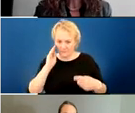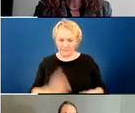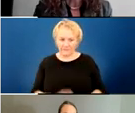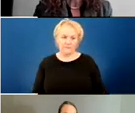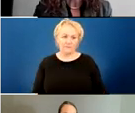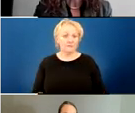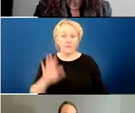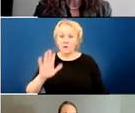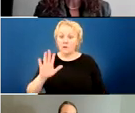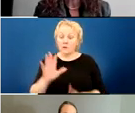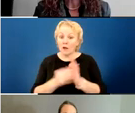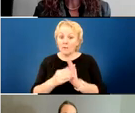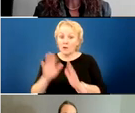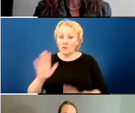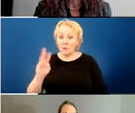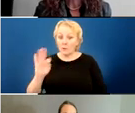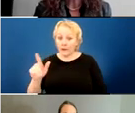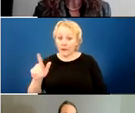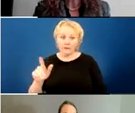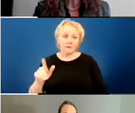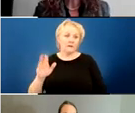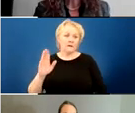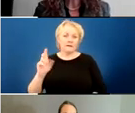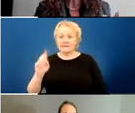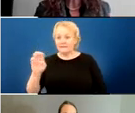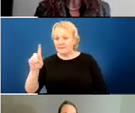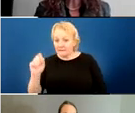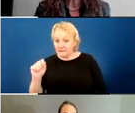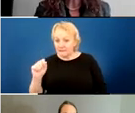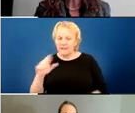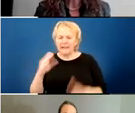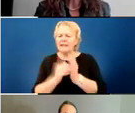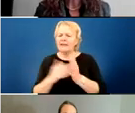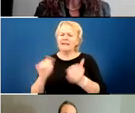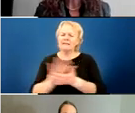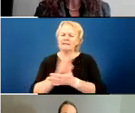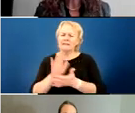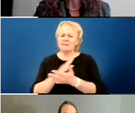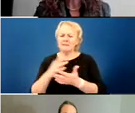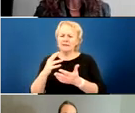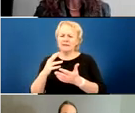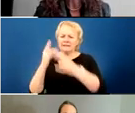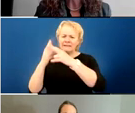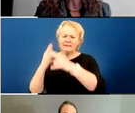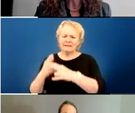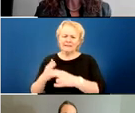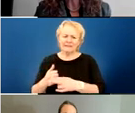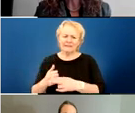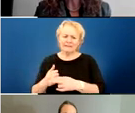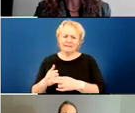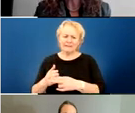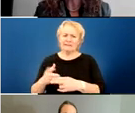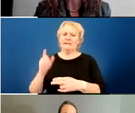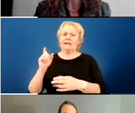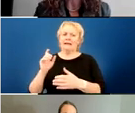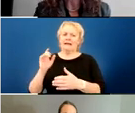Wills, your deed. And again, these documents that I'll kind of go through next are documents that are actually needed to help apply